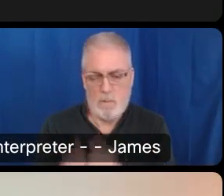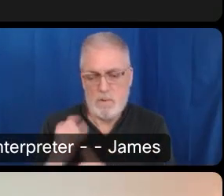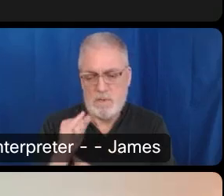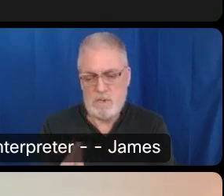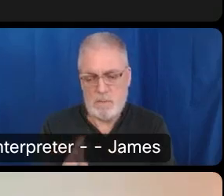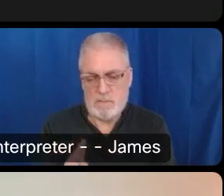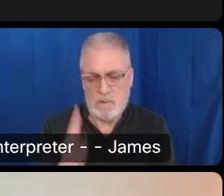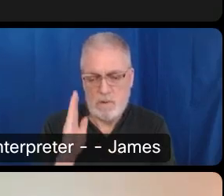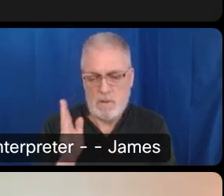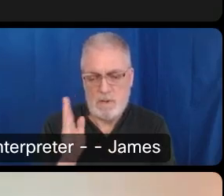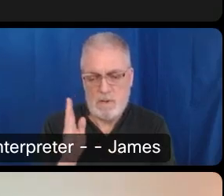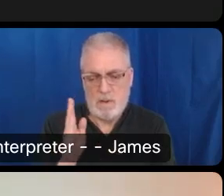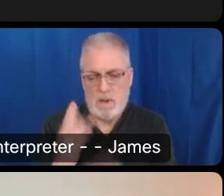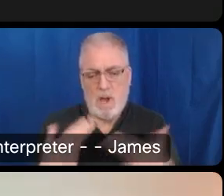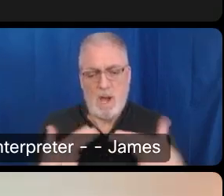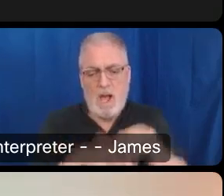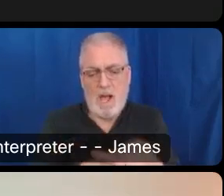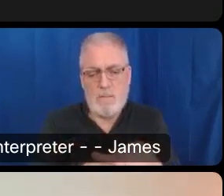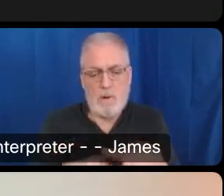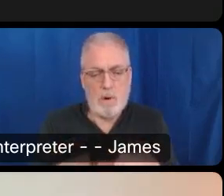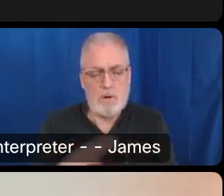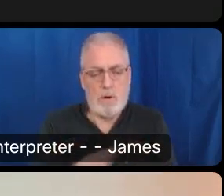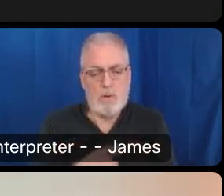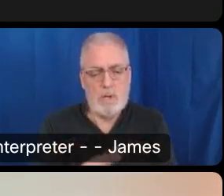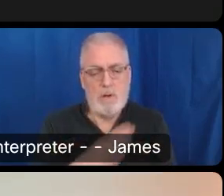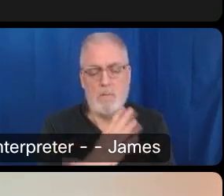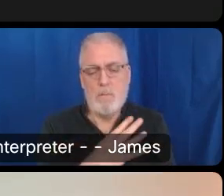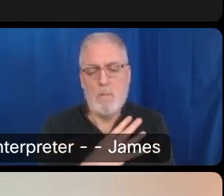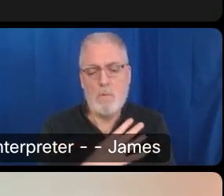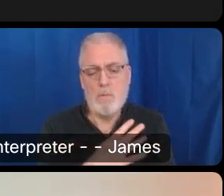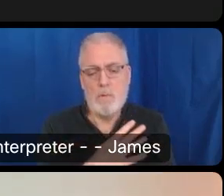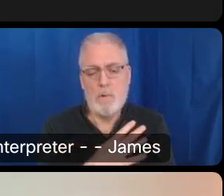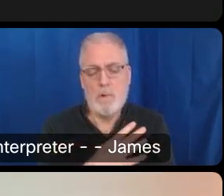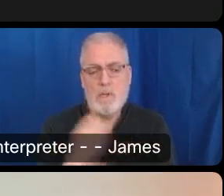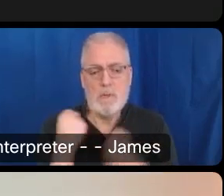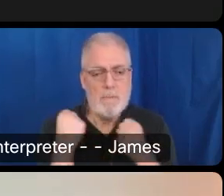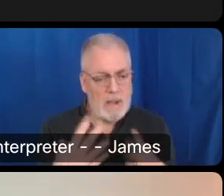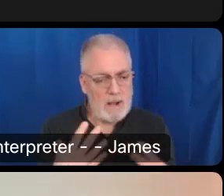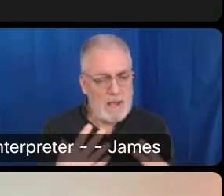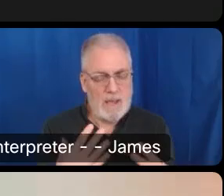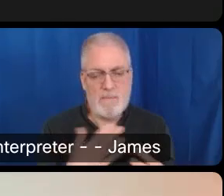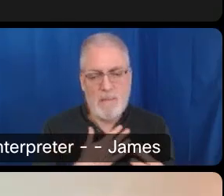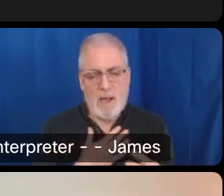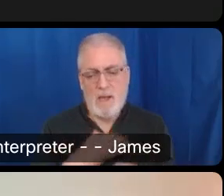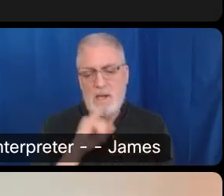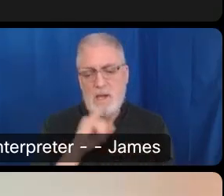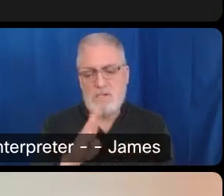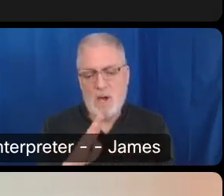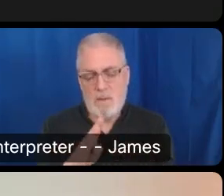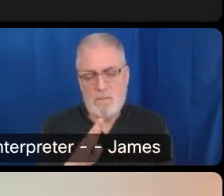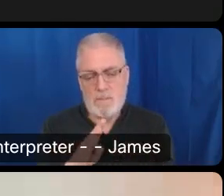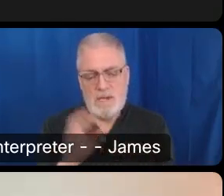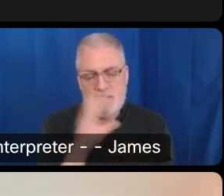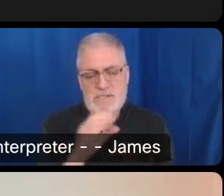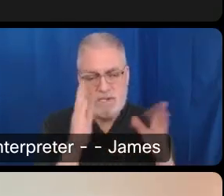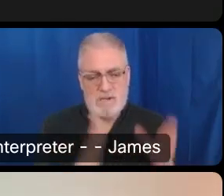be hybrid or completely remote, because a lot of my job seekers or my candidates may have chronic illness and